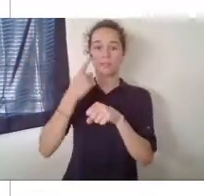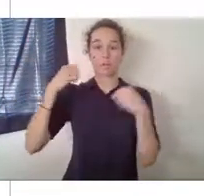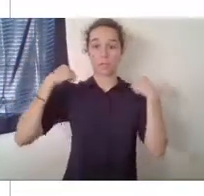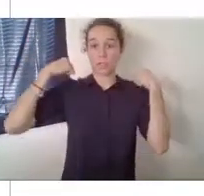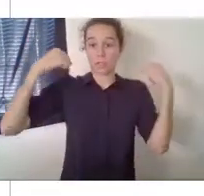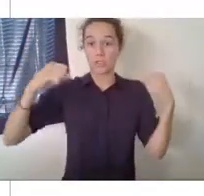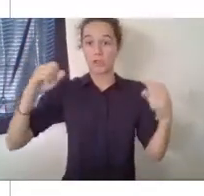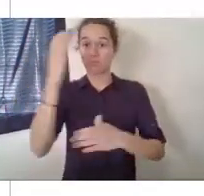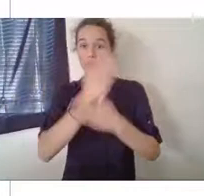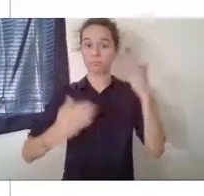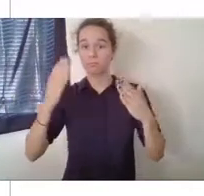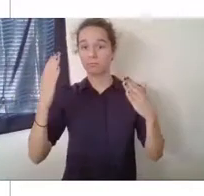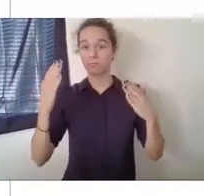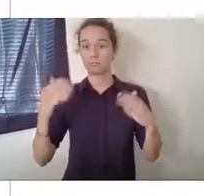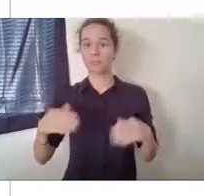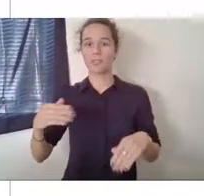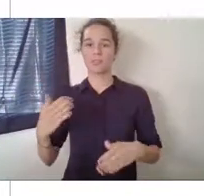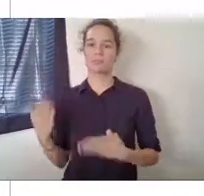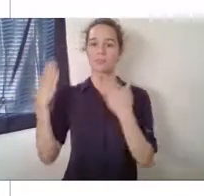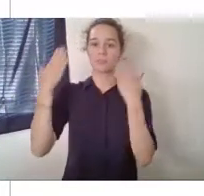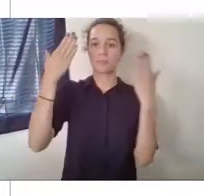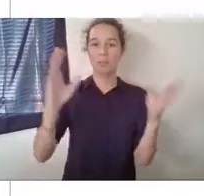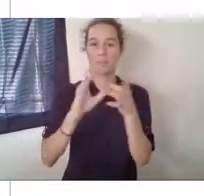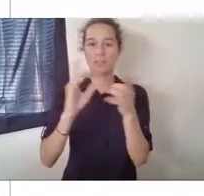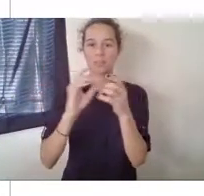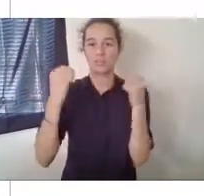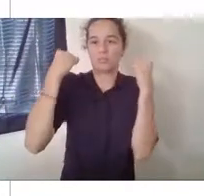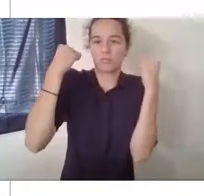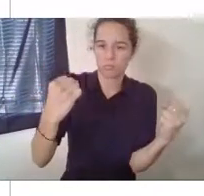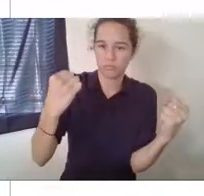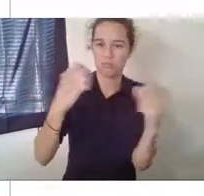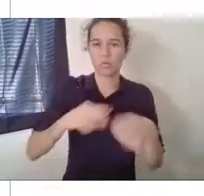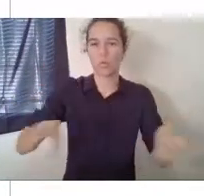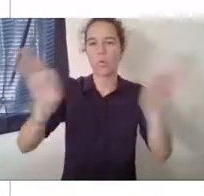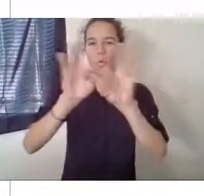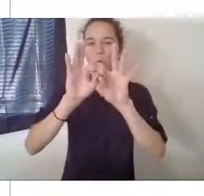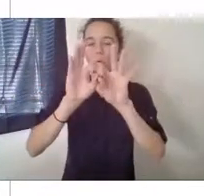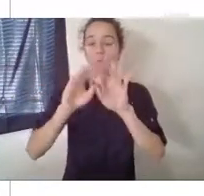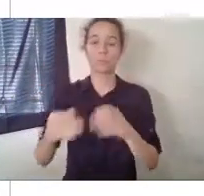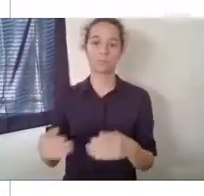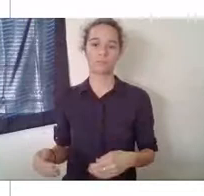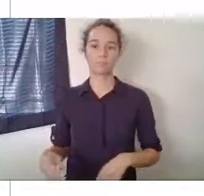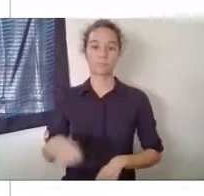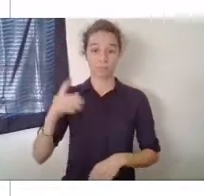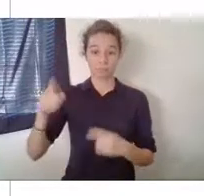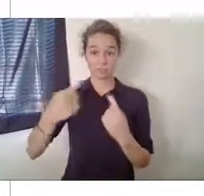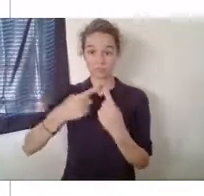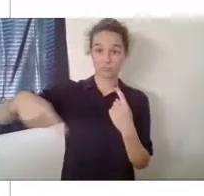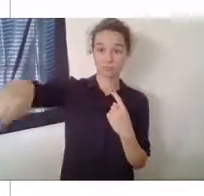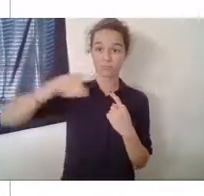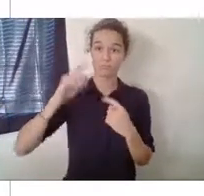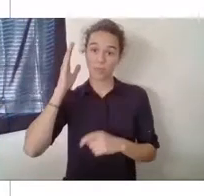when you do gestures, think about these 3 types and plan ahead. 3 types is the